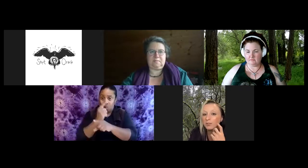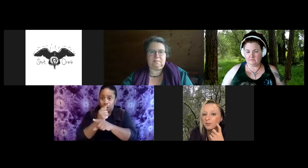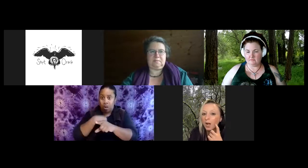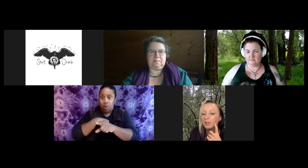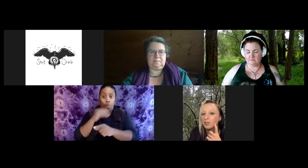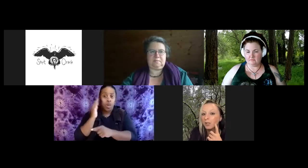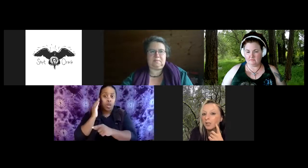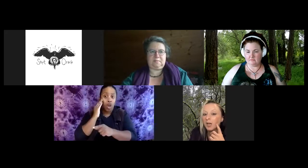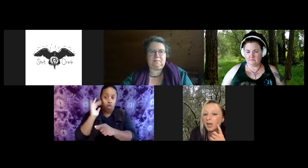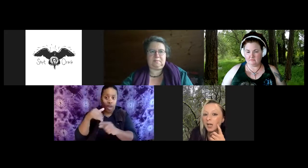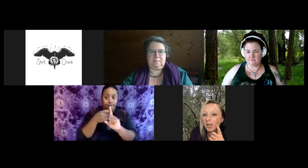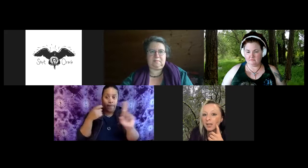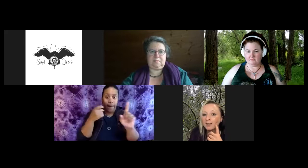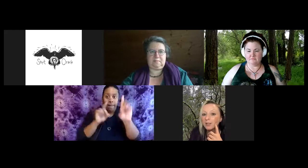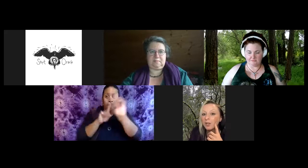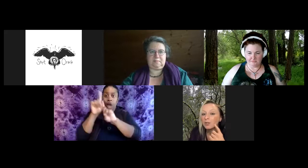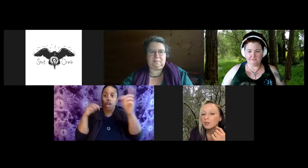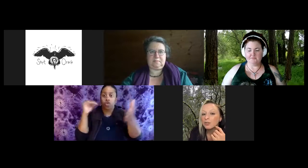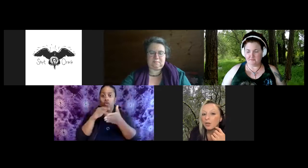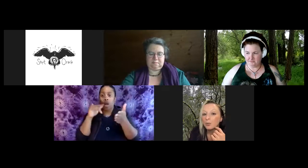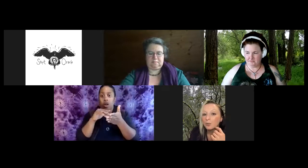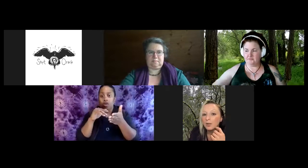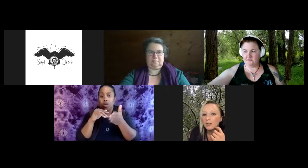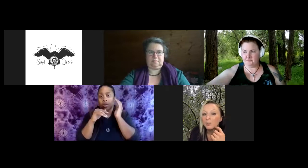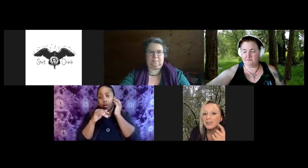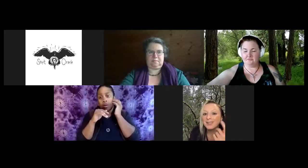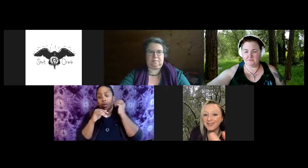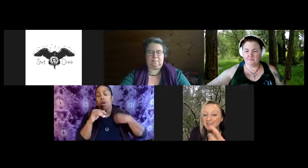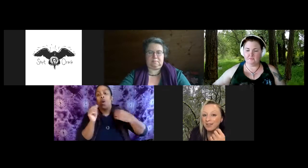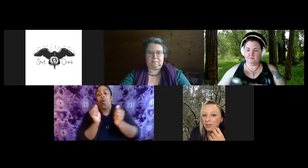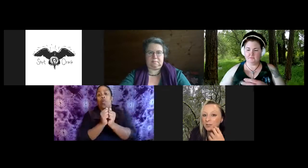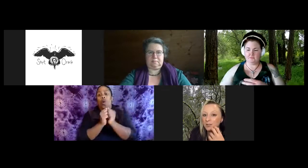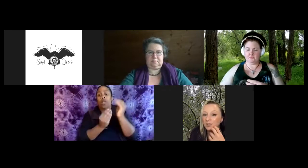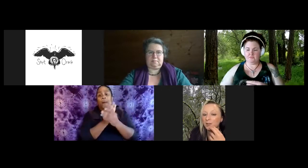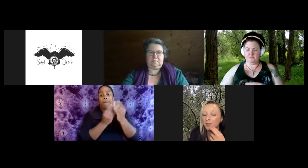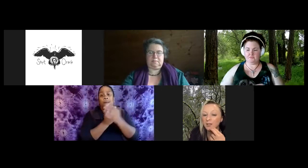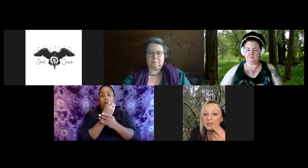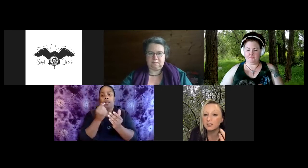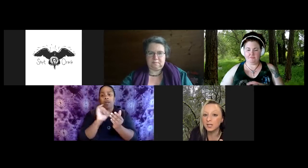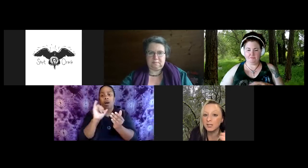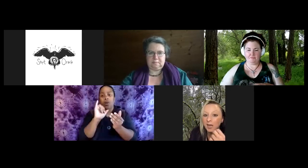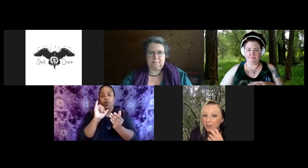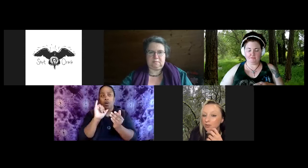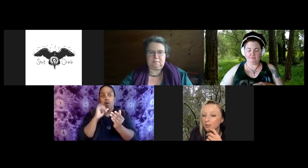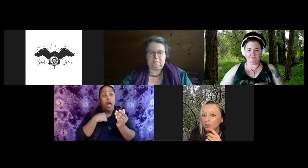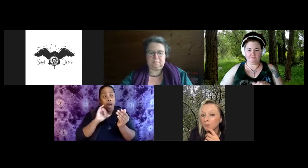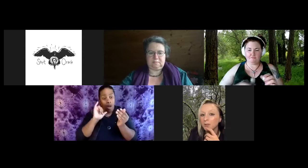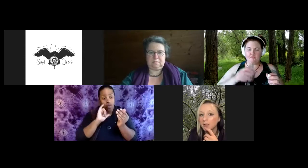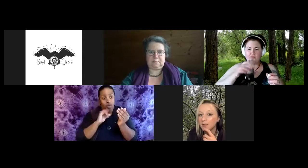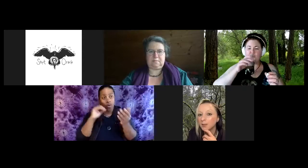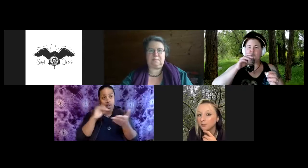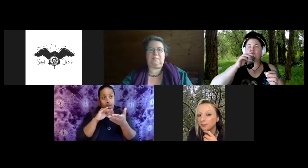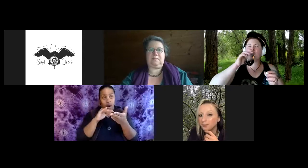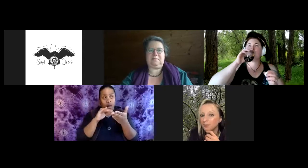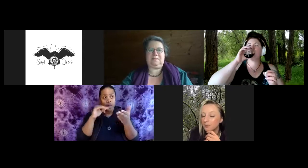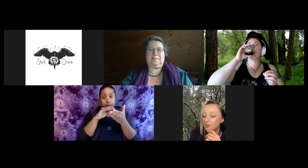from astrology. And so with plants, I also study